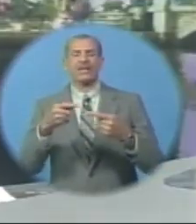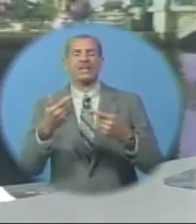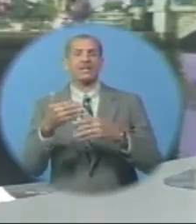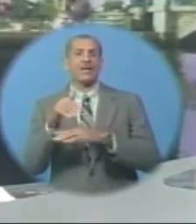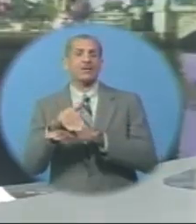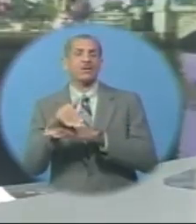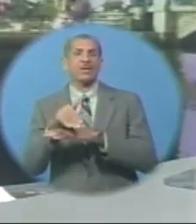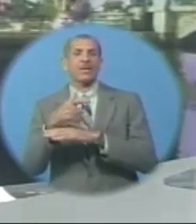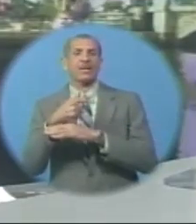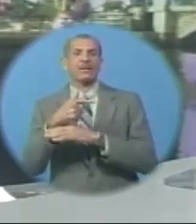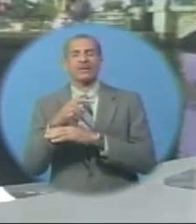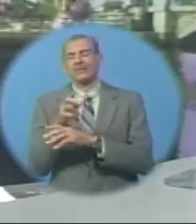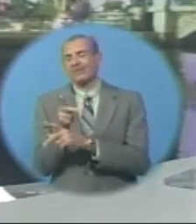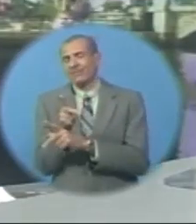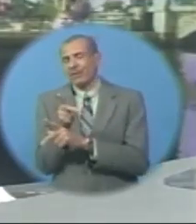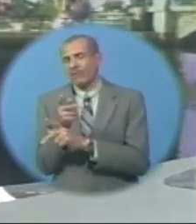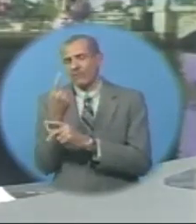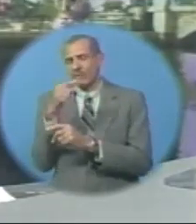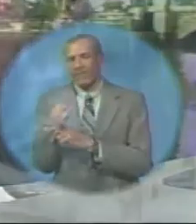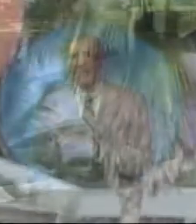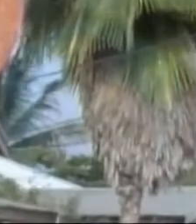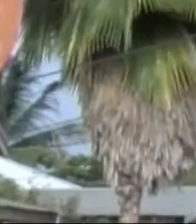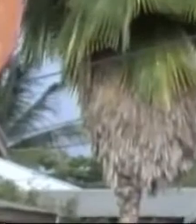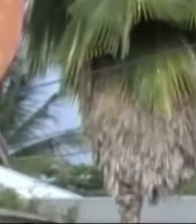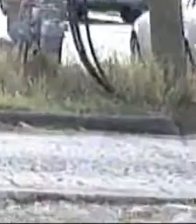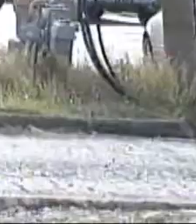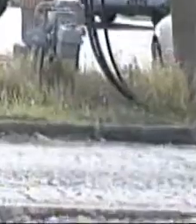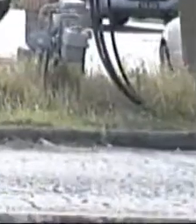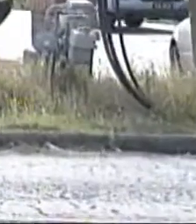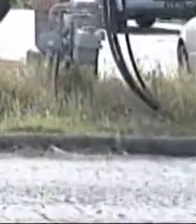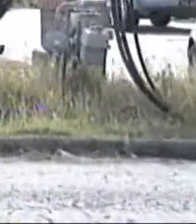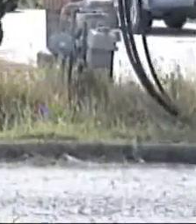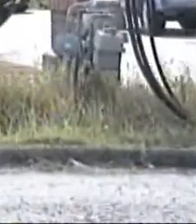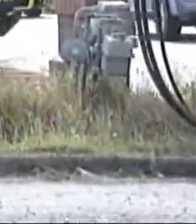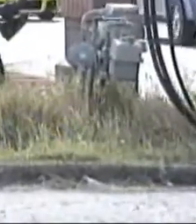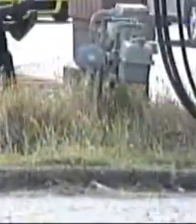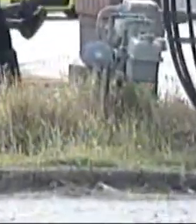afternoon. Reports say that 12-year-old Simeon Williams had